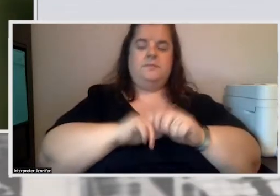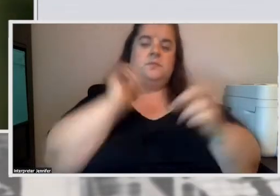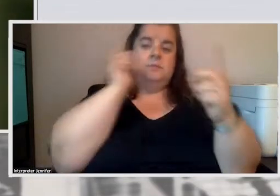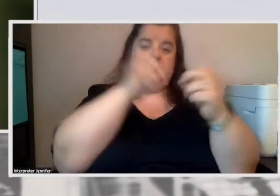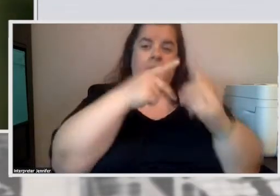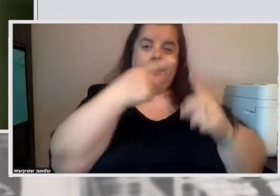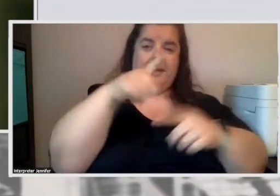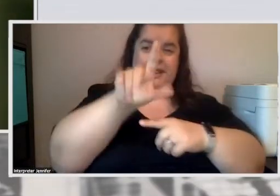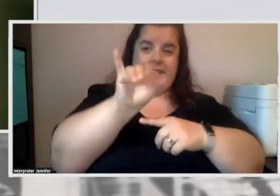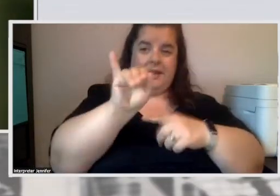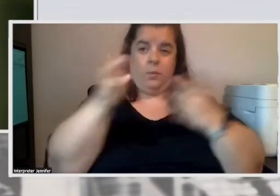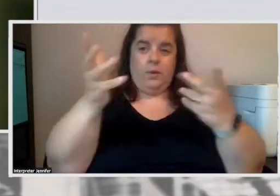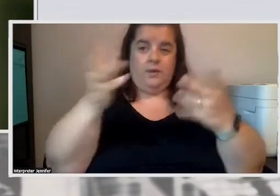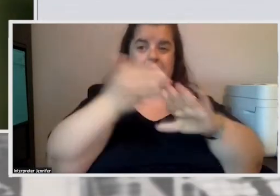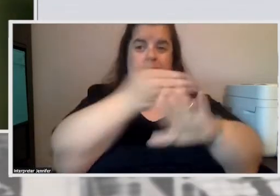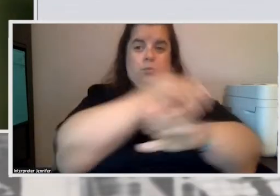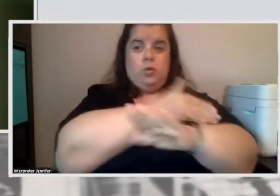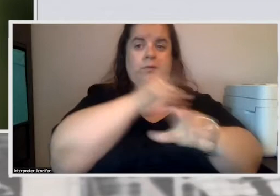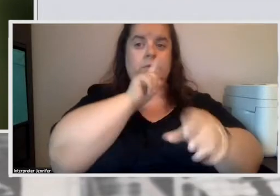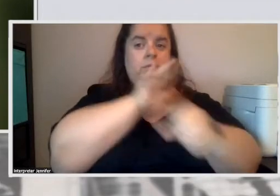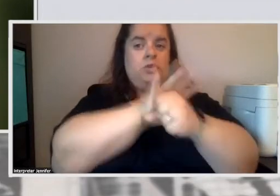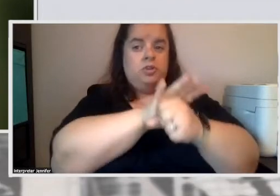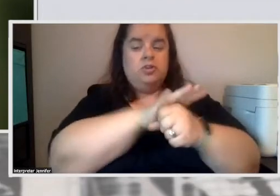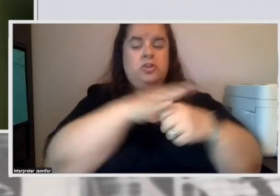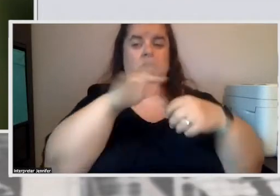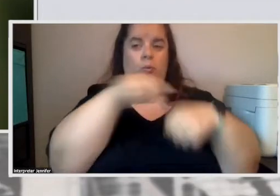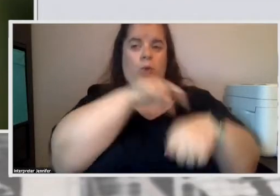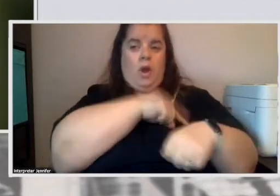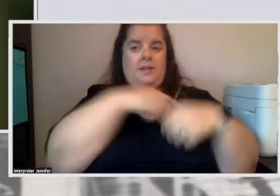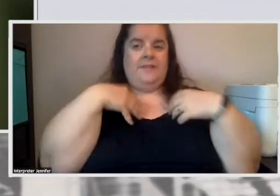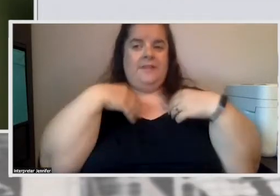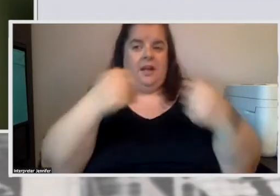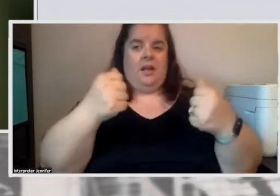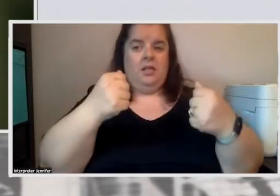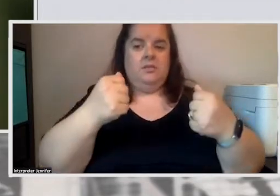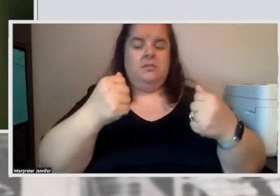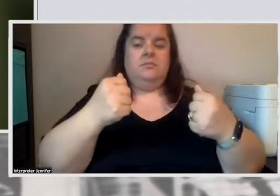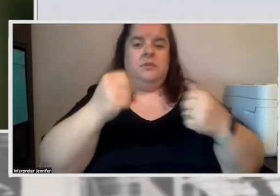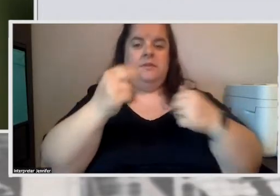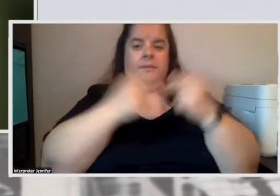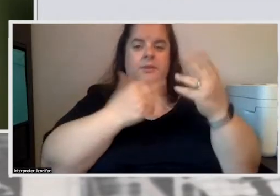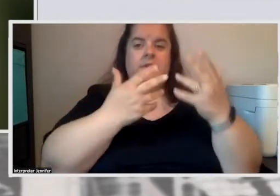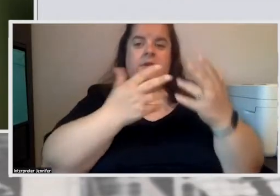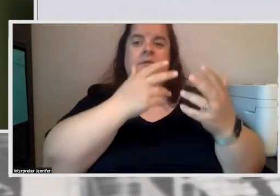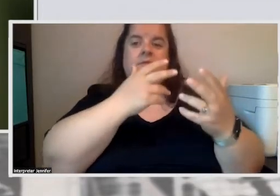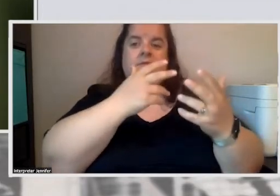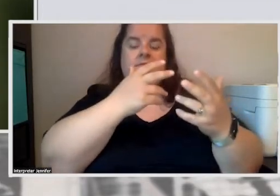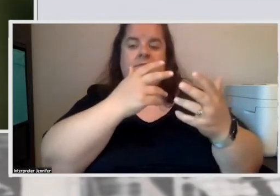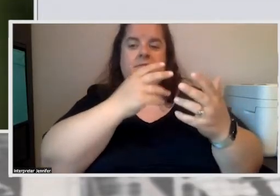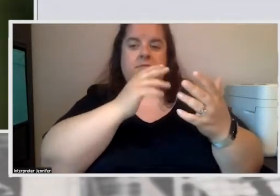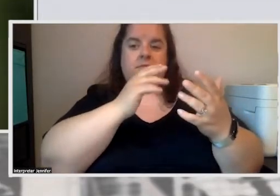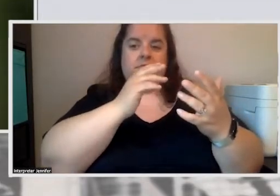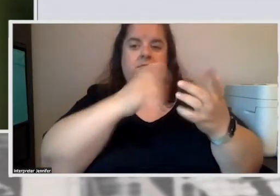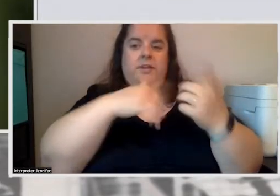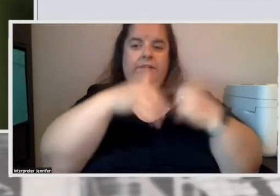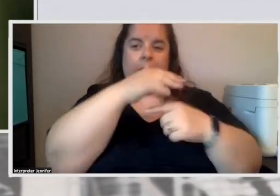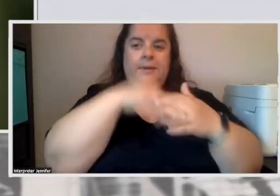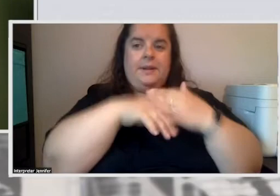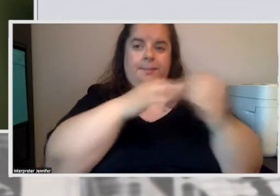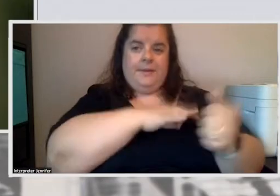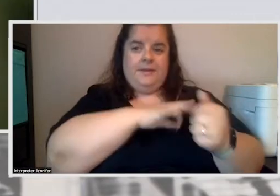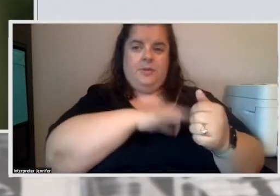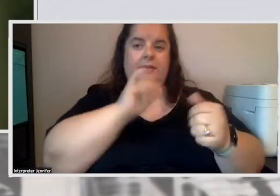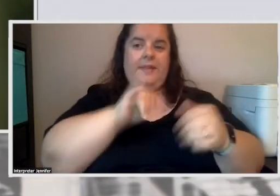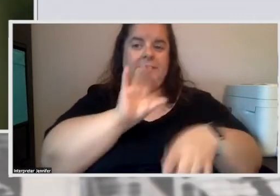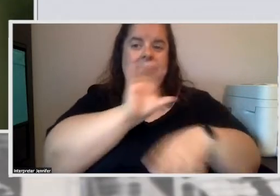to improve and ensure the quality and health of the built environment in Pittsburgh. We're empowered to carry out that mission through the enforcement of the